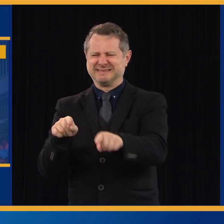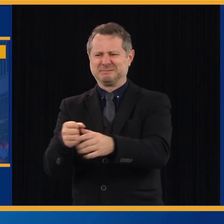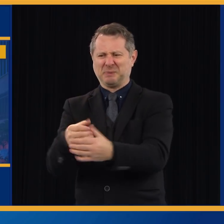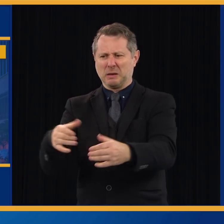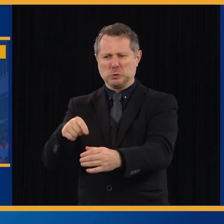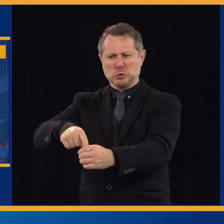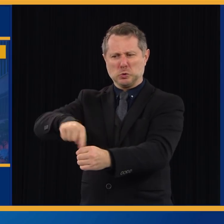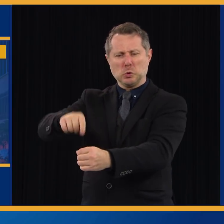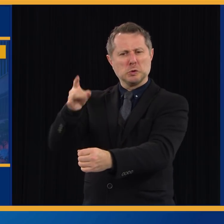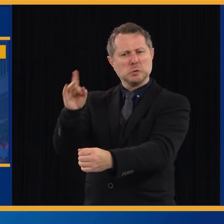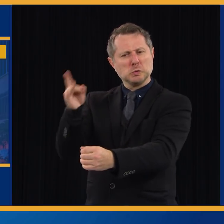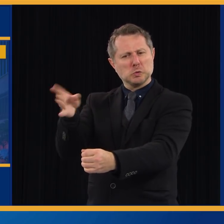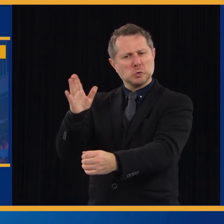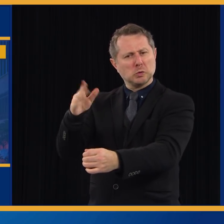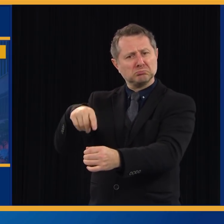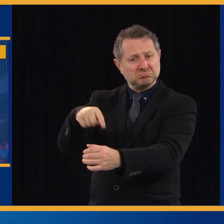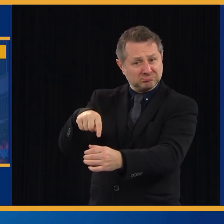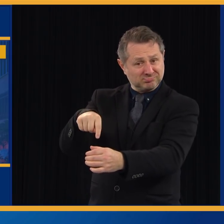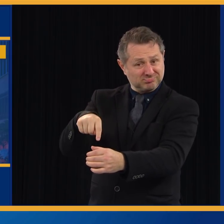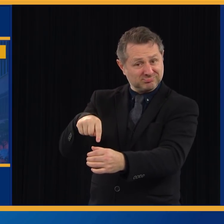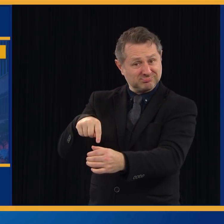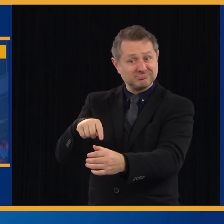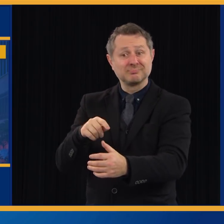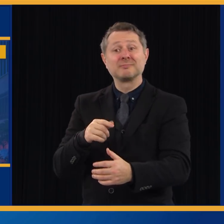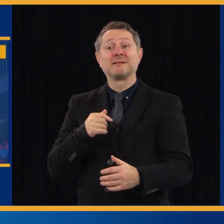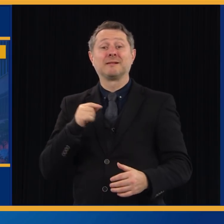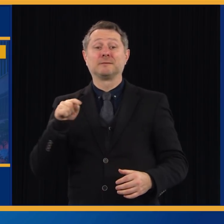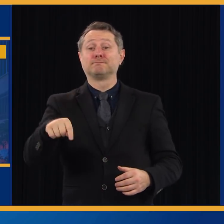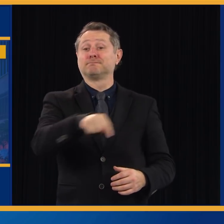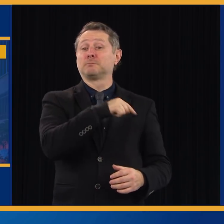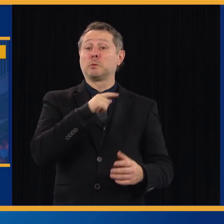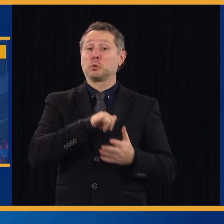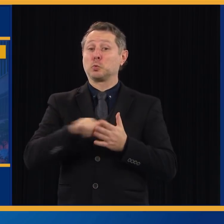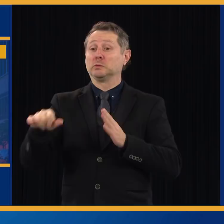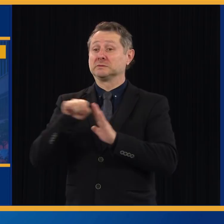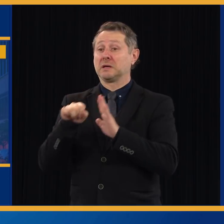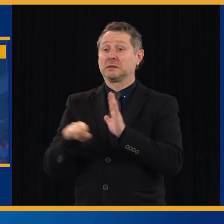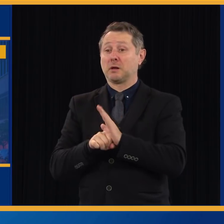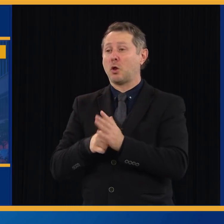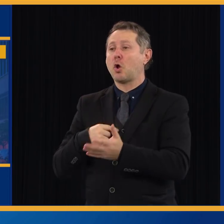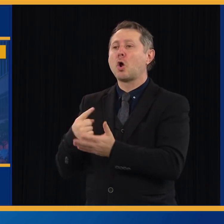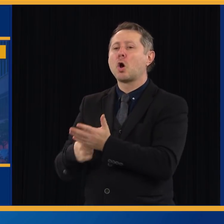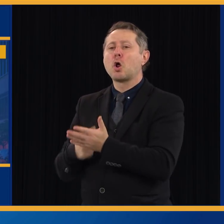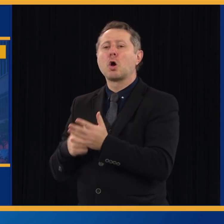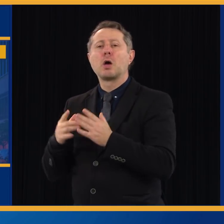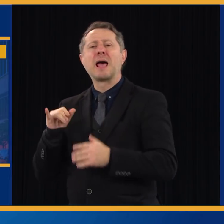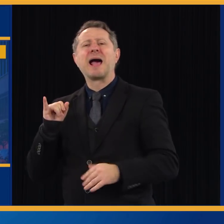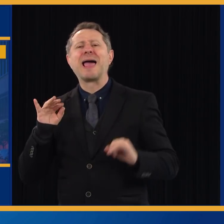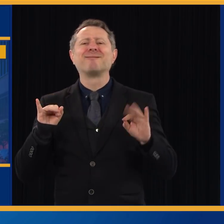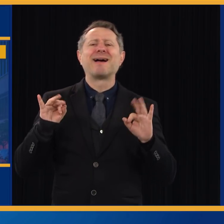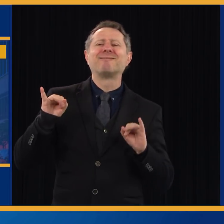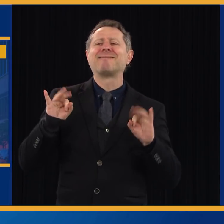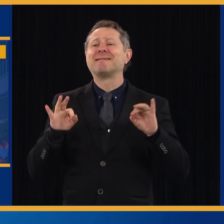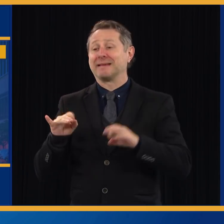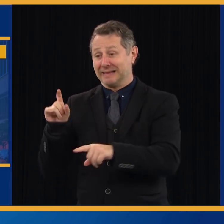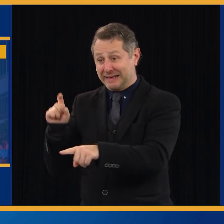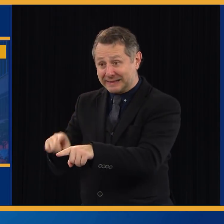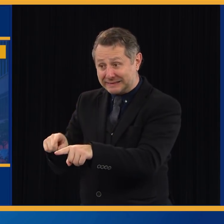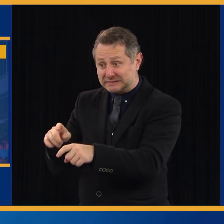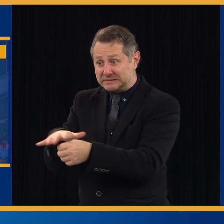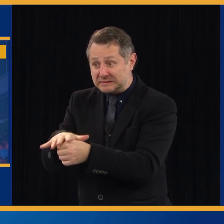increased need. In this state, what we've said is any need anywhere in the